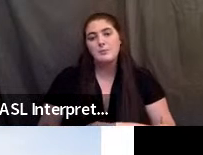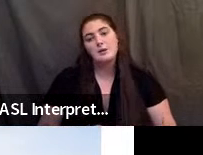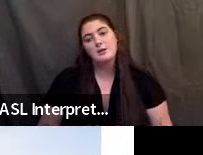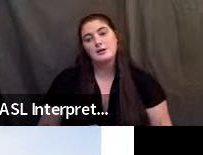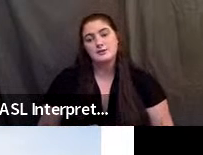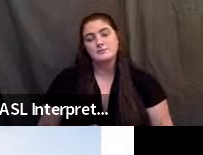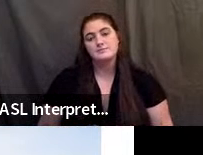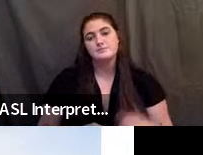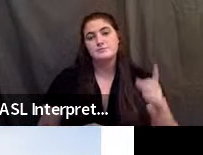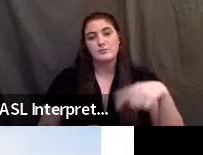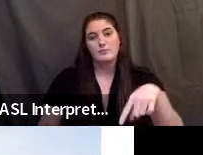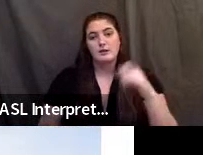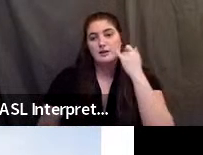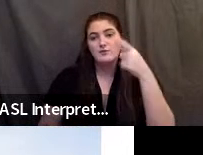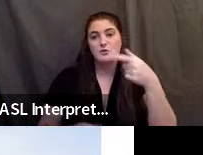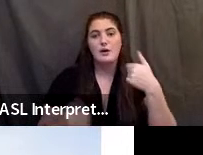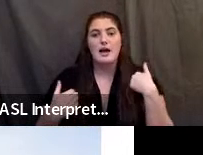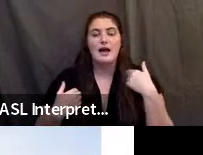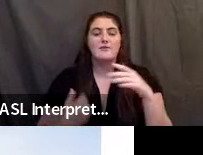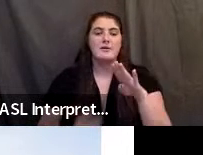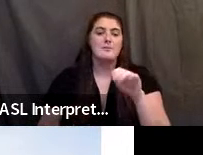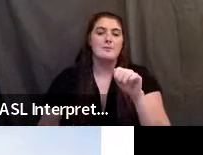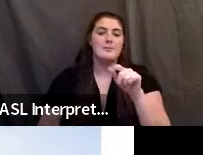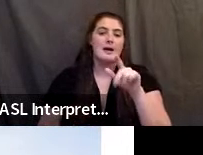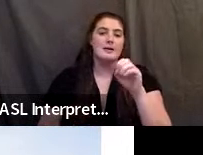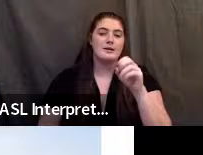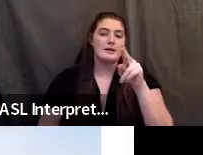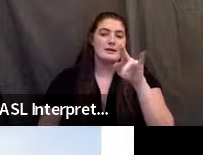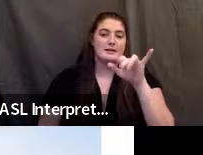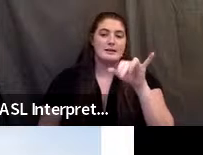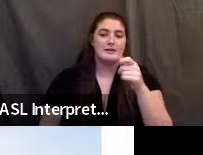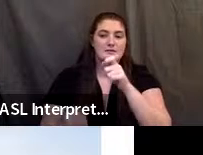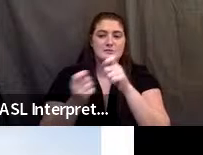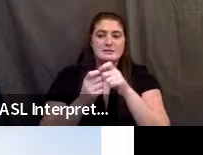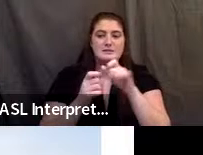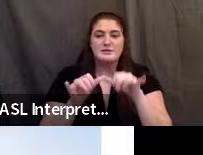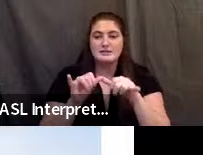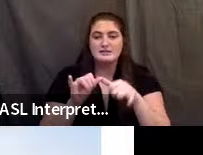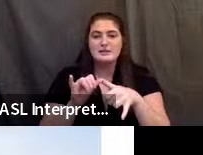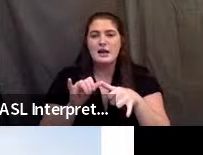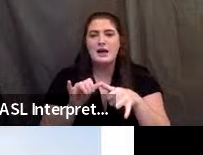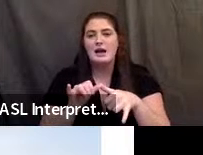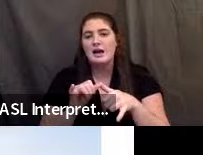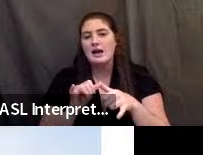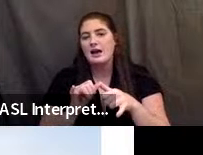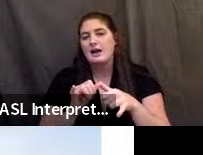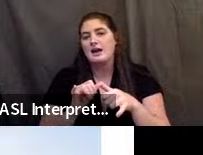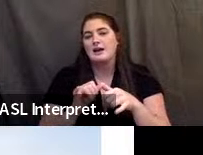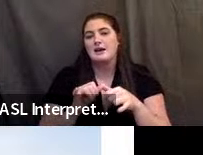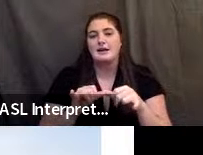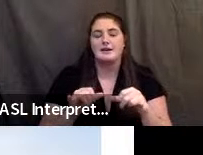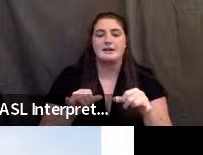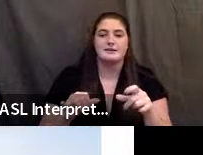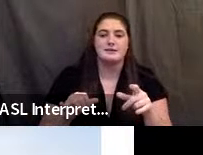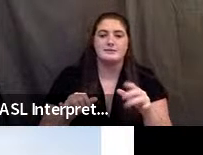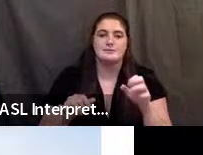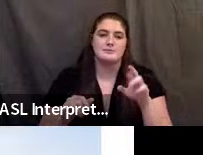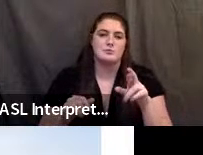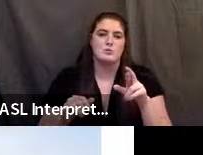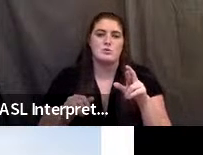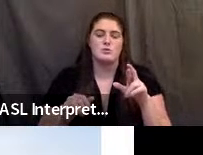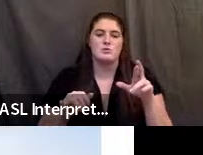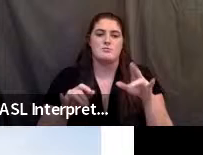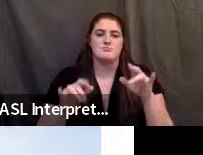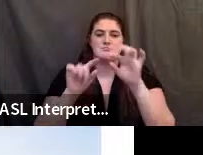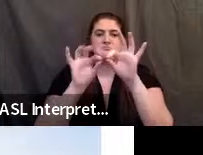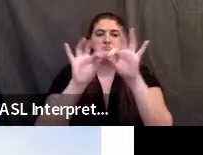when you have a balcony of a certain size or kind of framed within exterior walls within a certain dimension,